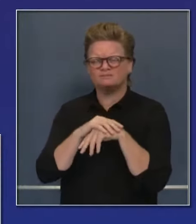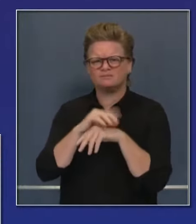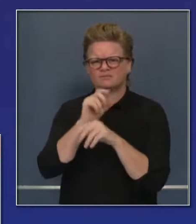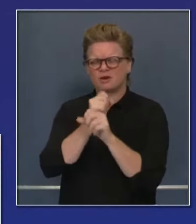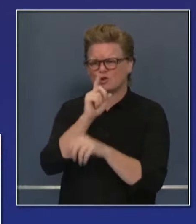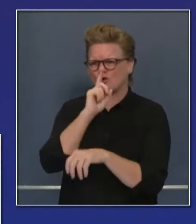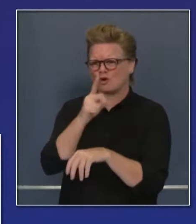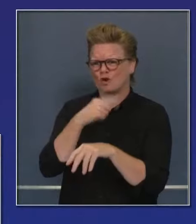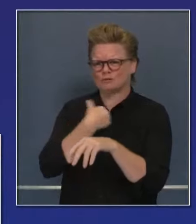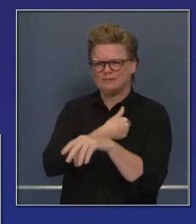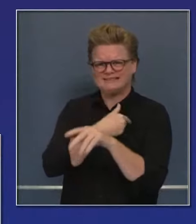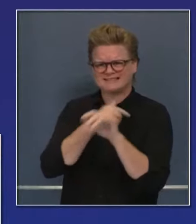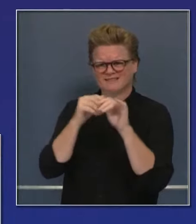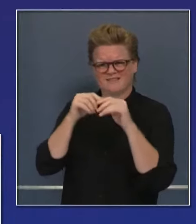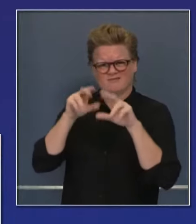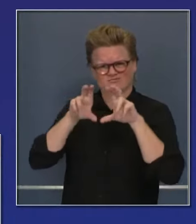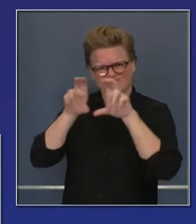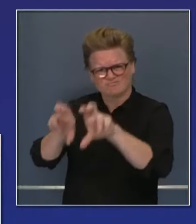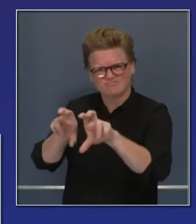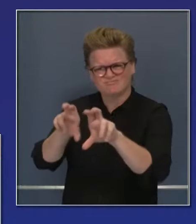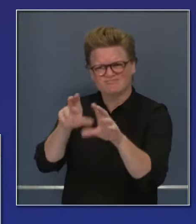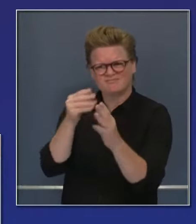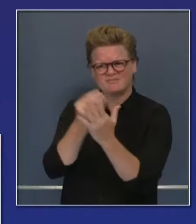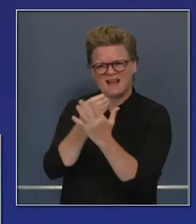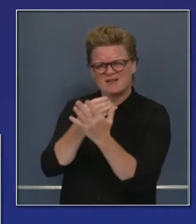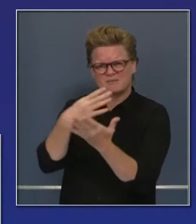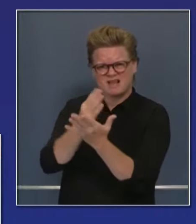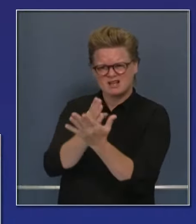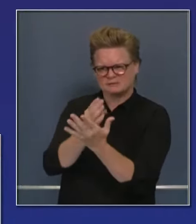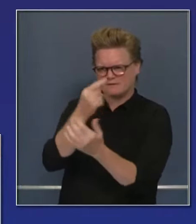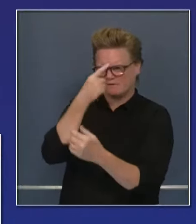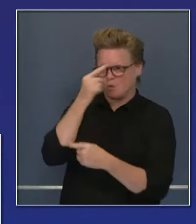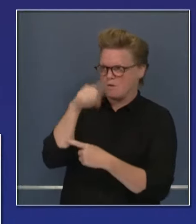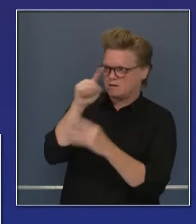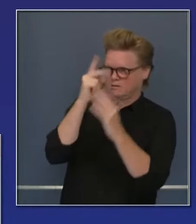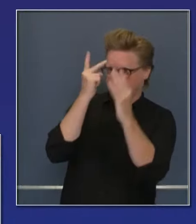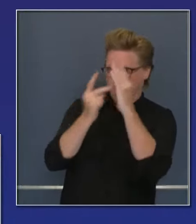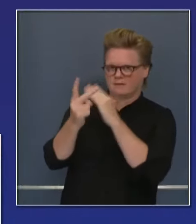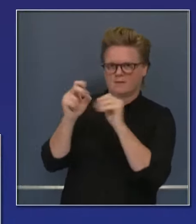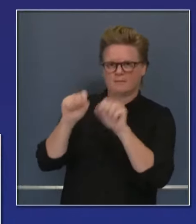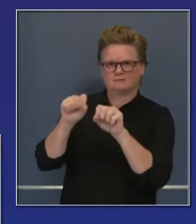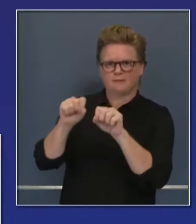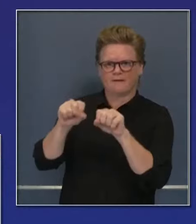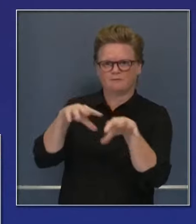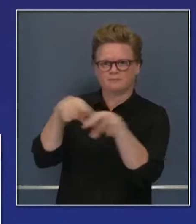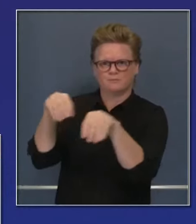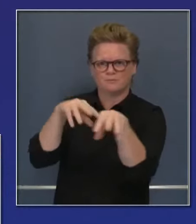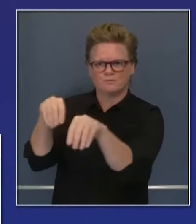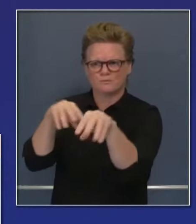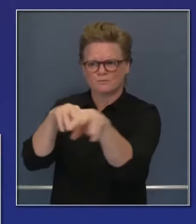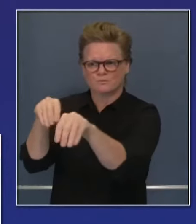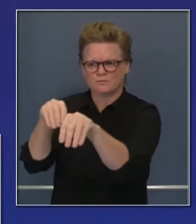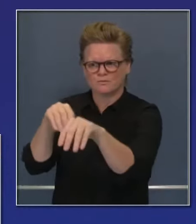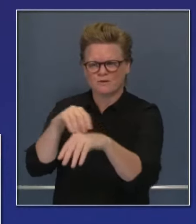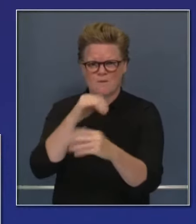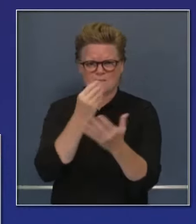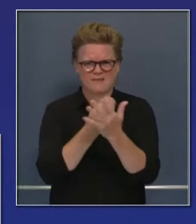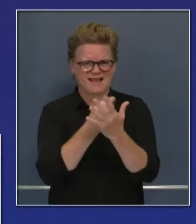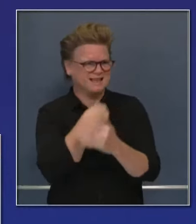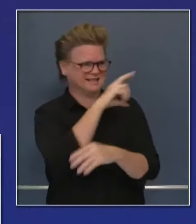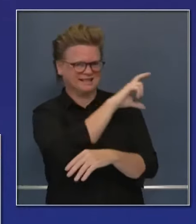dollars in the budget in anticipation of these PSPS protocols. We're now utilizing those dollars, distributing